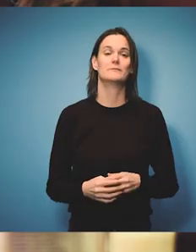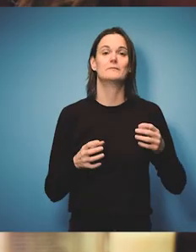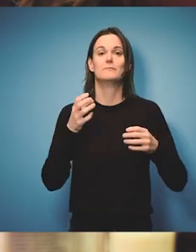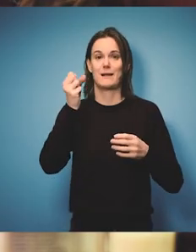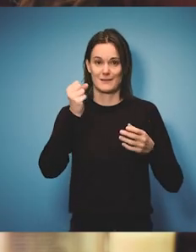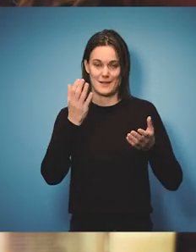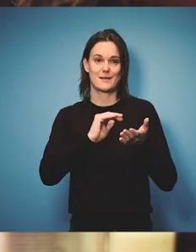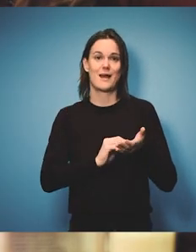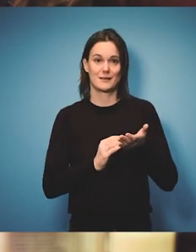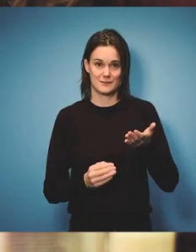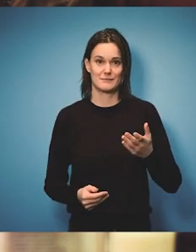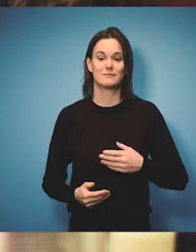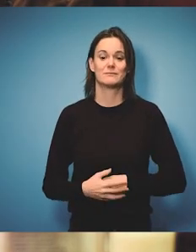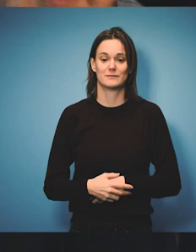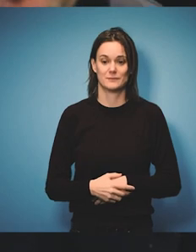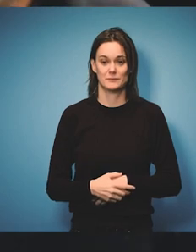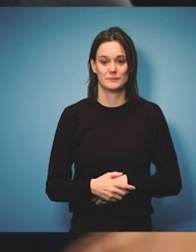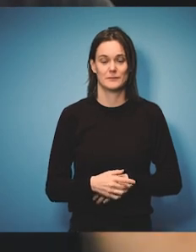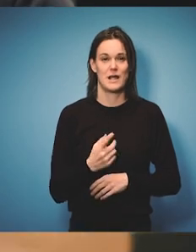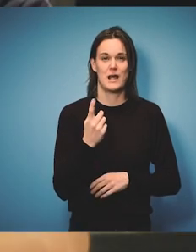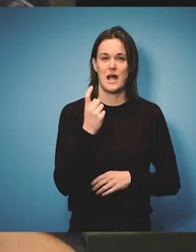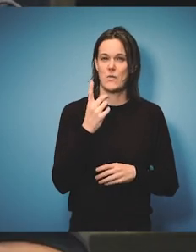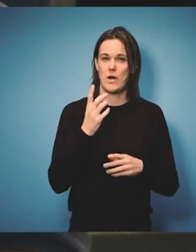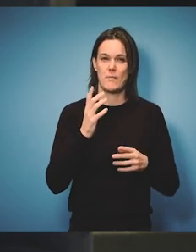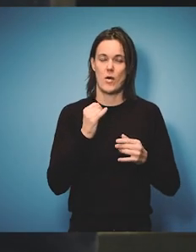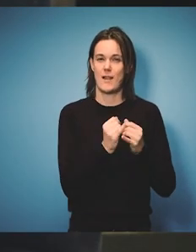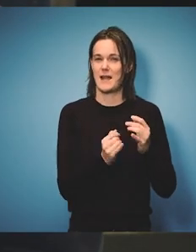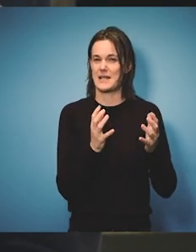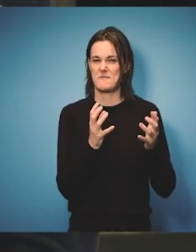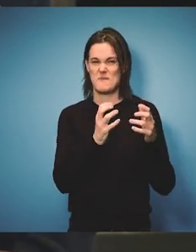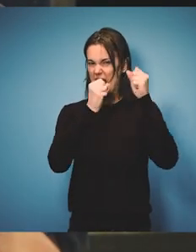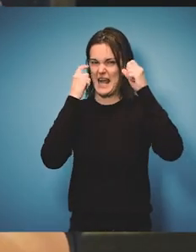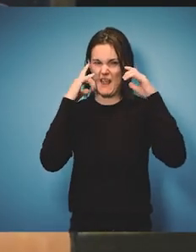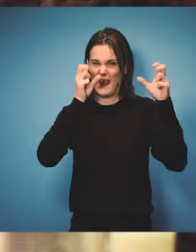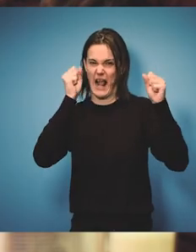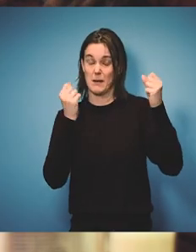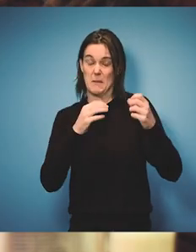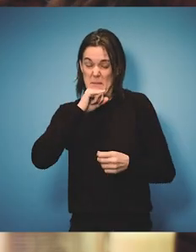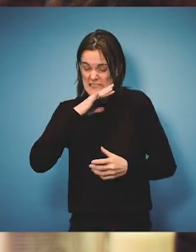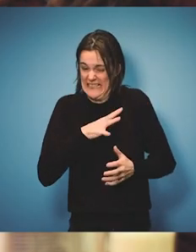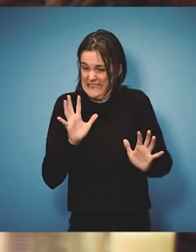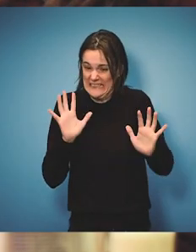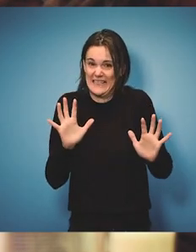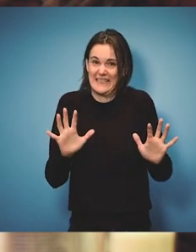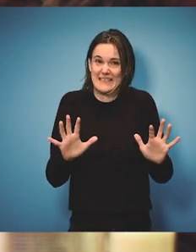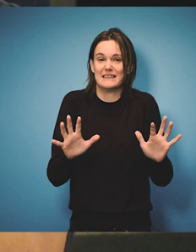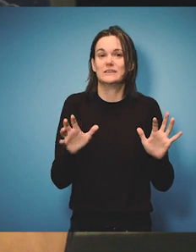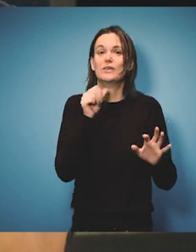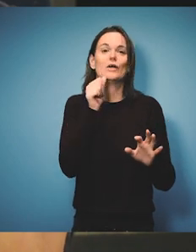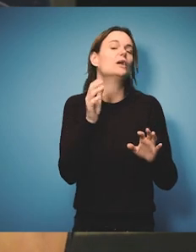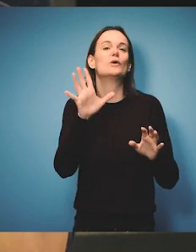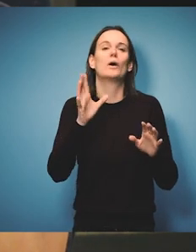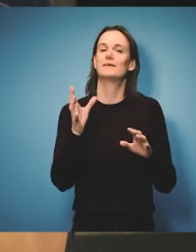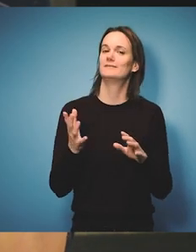I'm gonna finish it off with the milk. I'm gonna give it one last turbo blast. Gets a little messy,